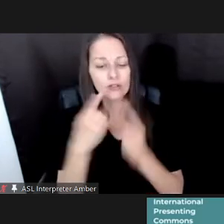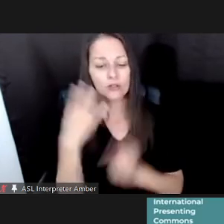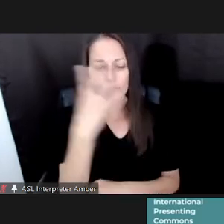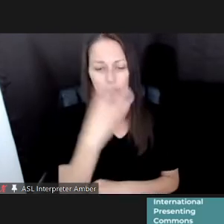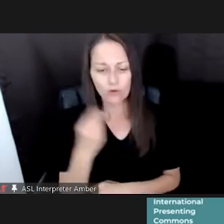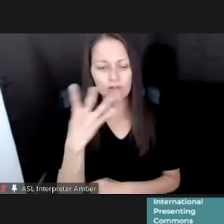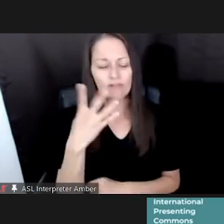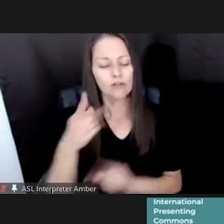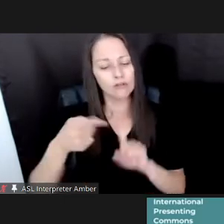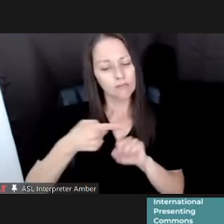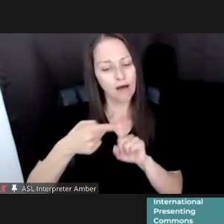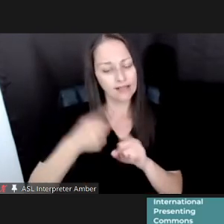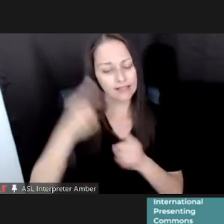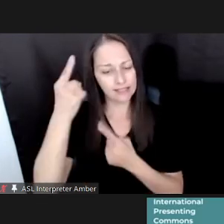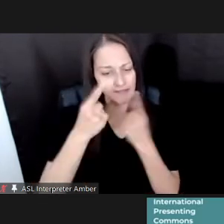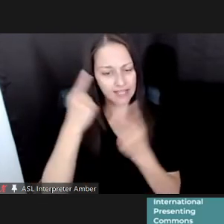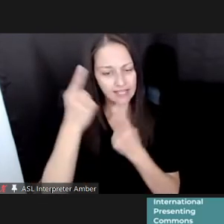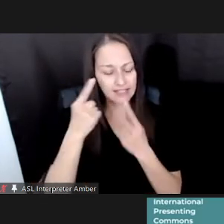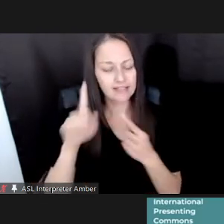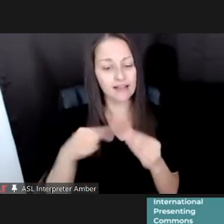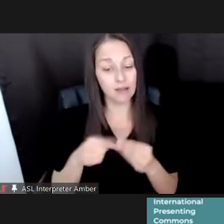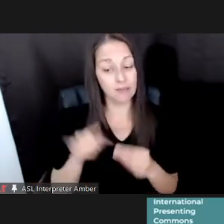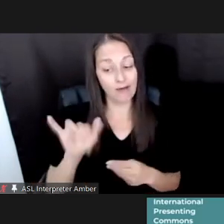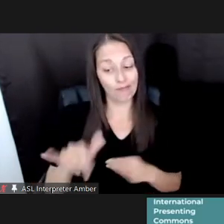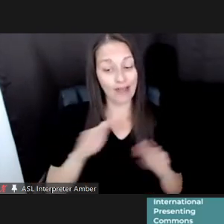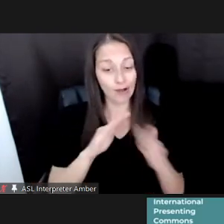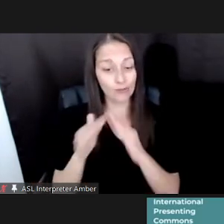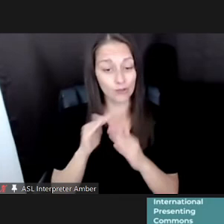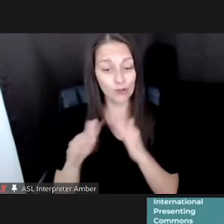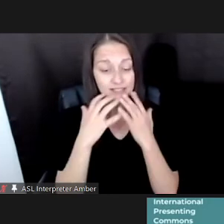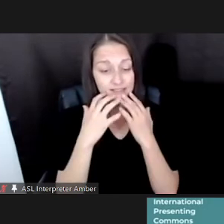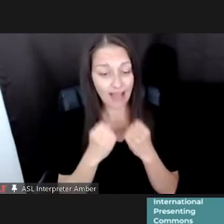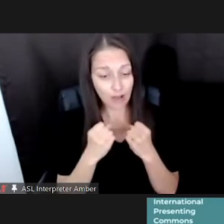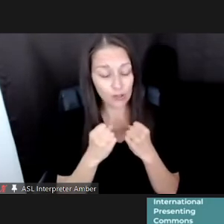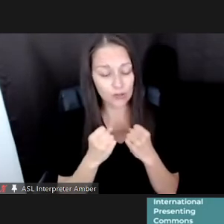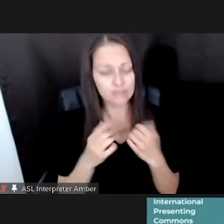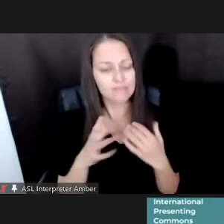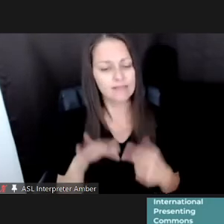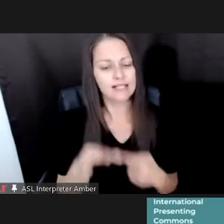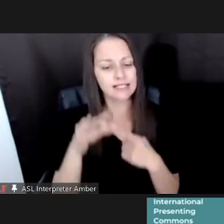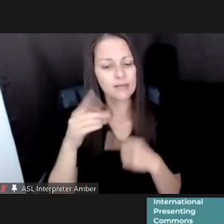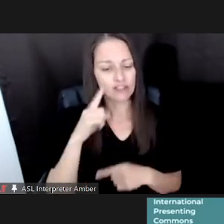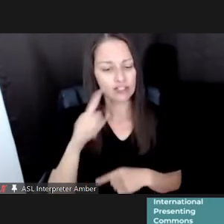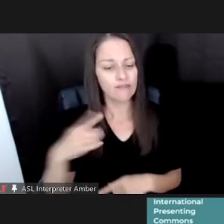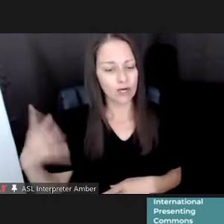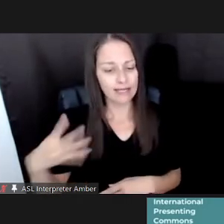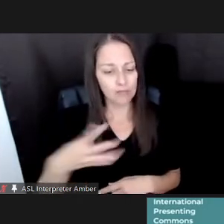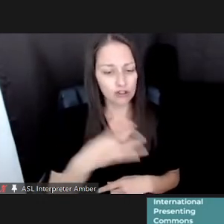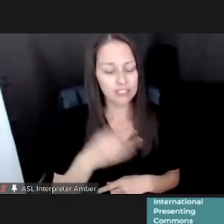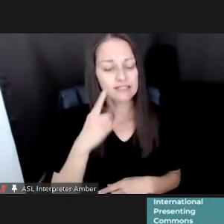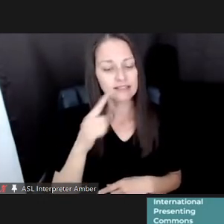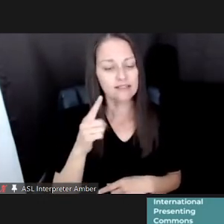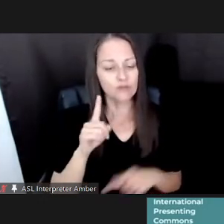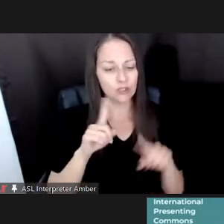positive thinking about the values in the community, especially immigrant communities from various Latin American